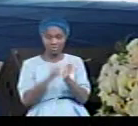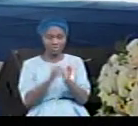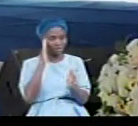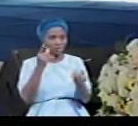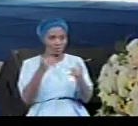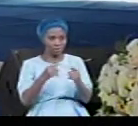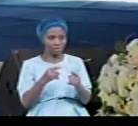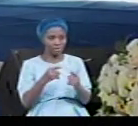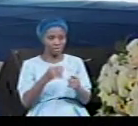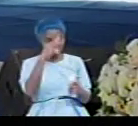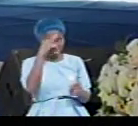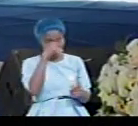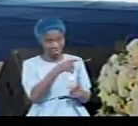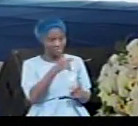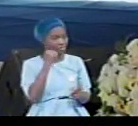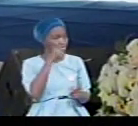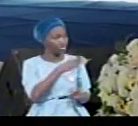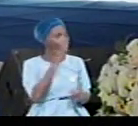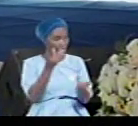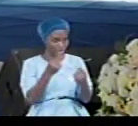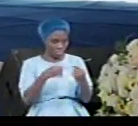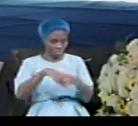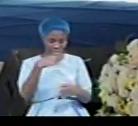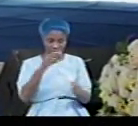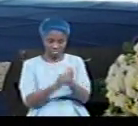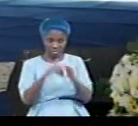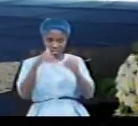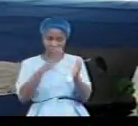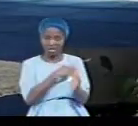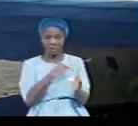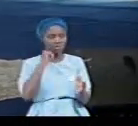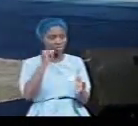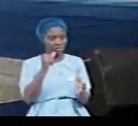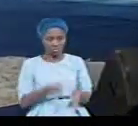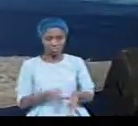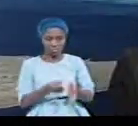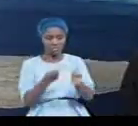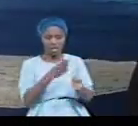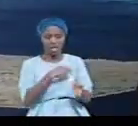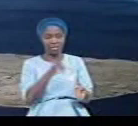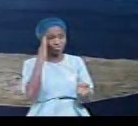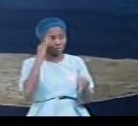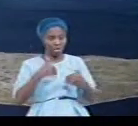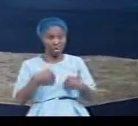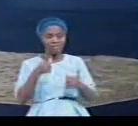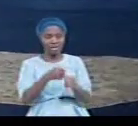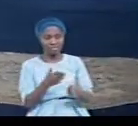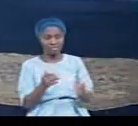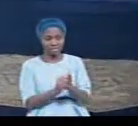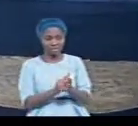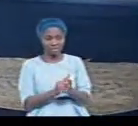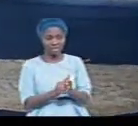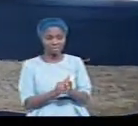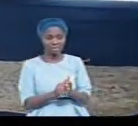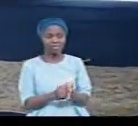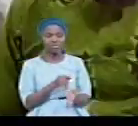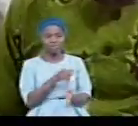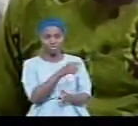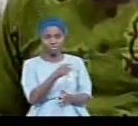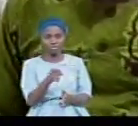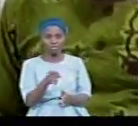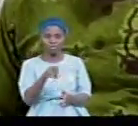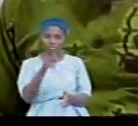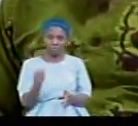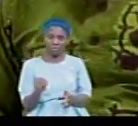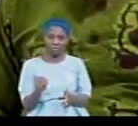come out of that house and will not tarry. And you will have everything that you